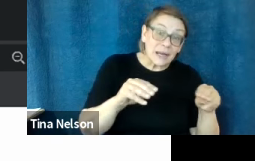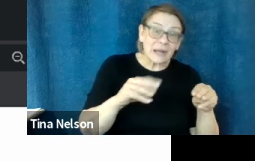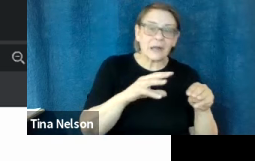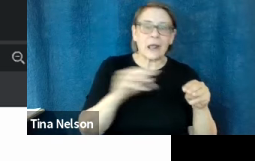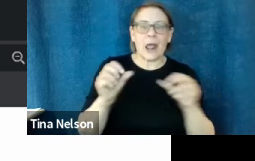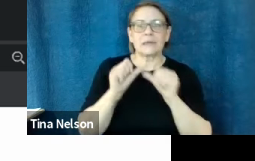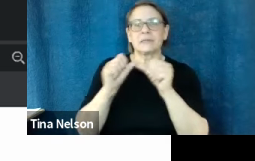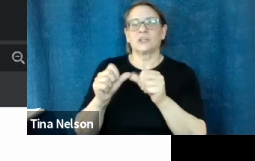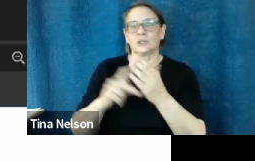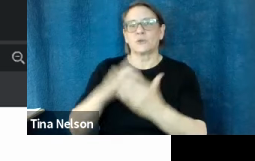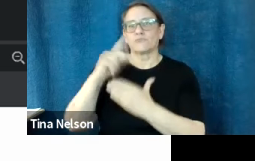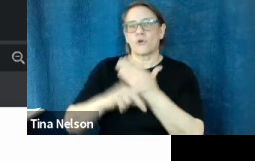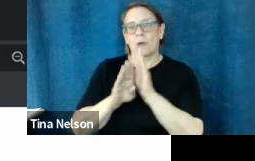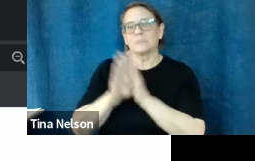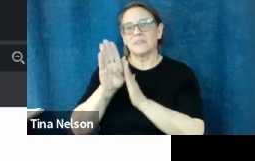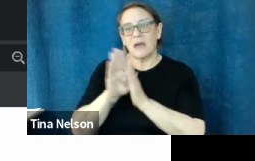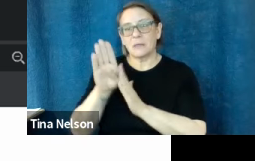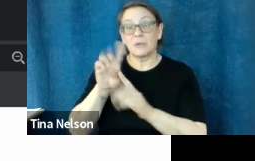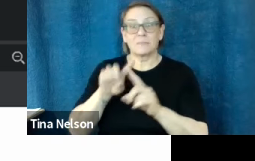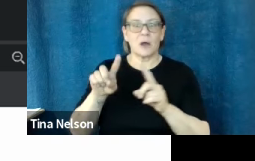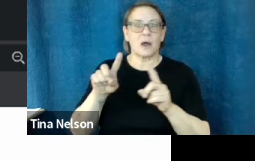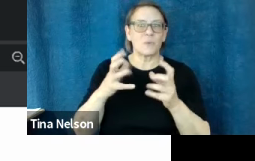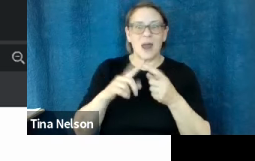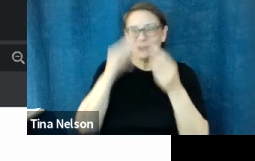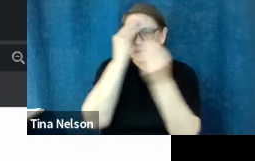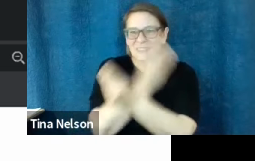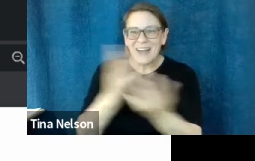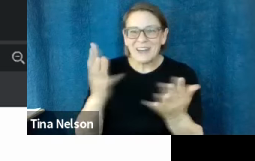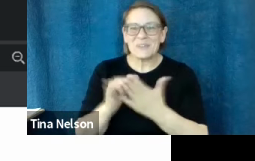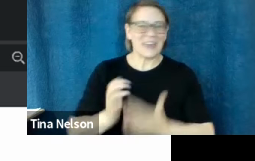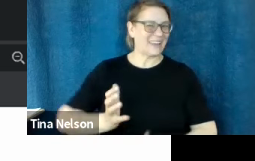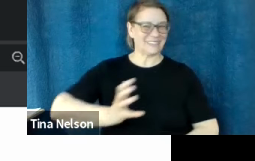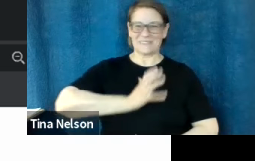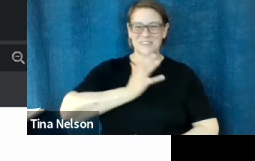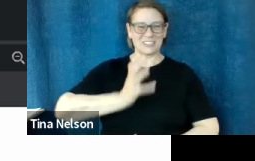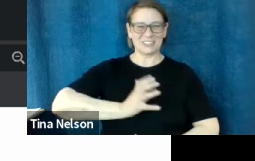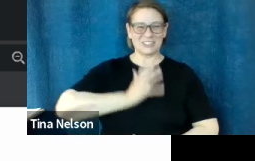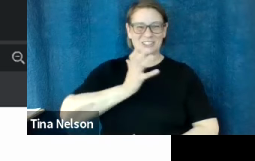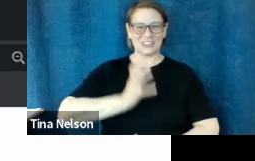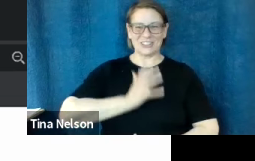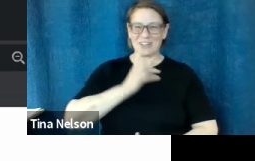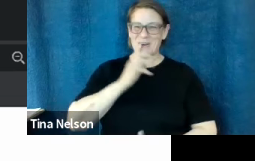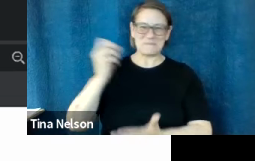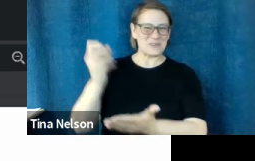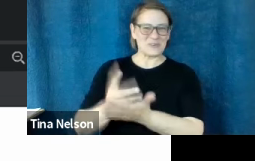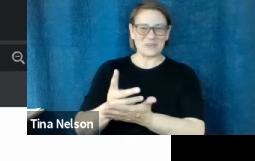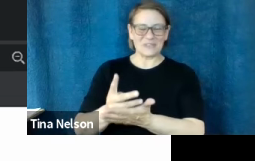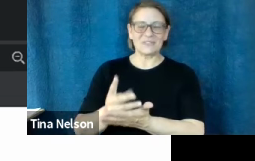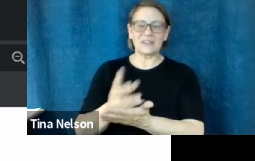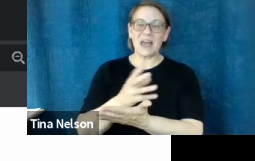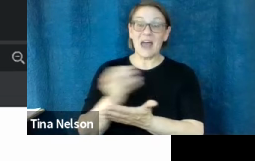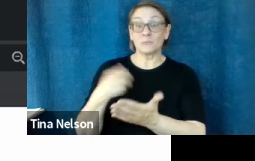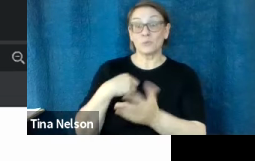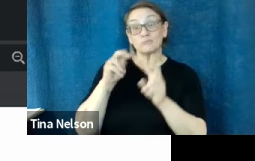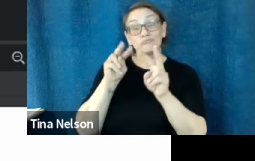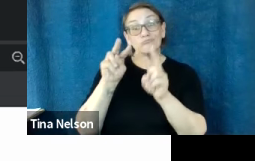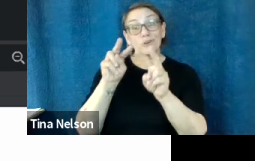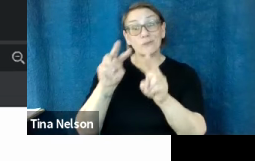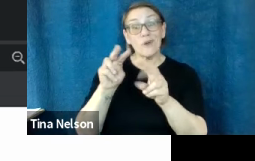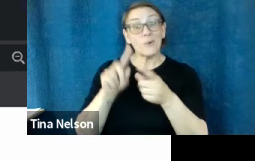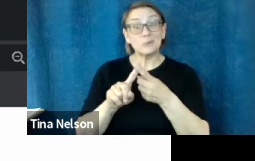as continued program development. But we wanted to share the news with you that it is official. It has been approved. And we're looking forward